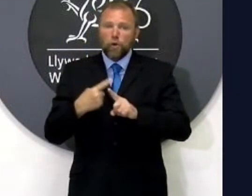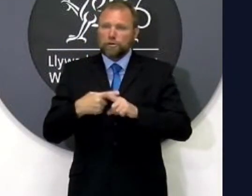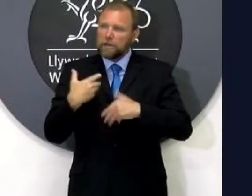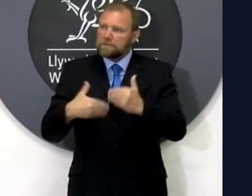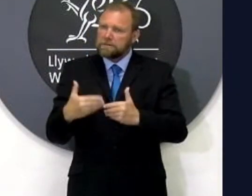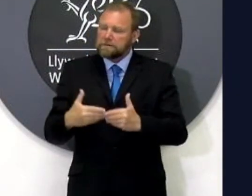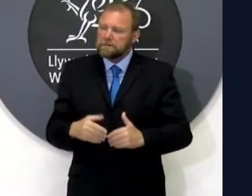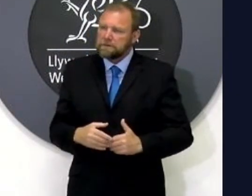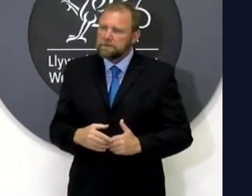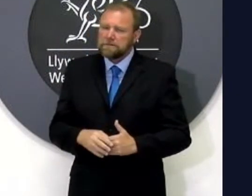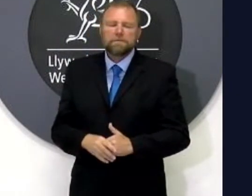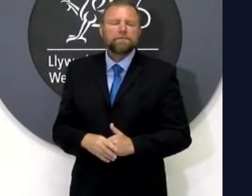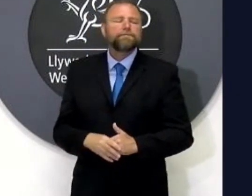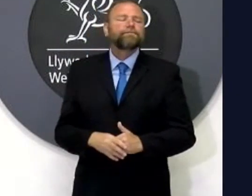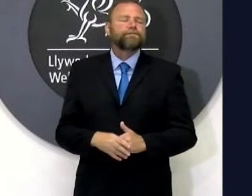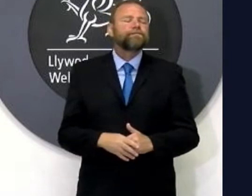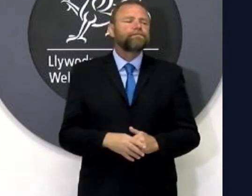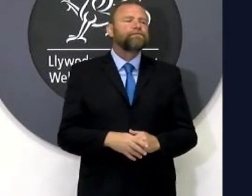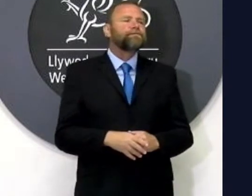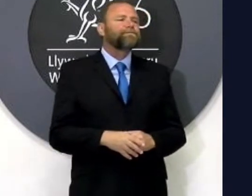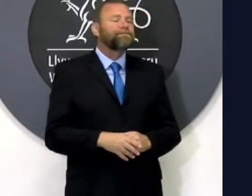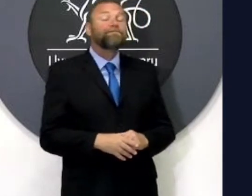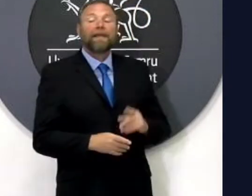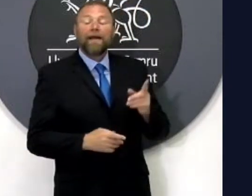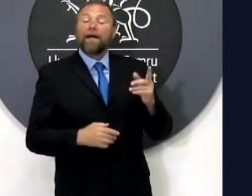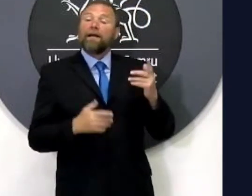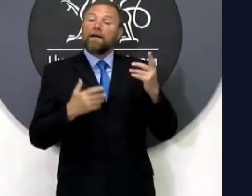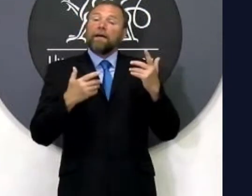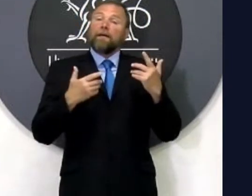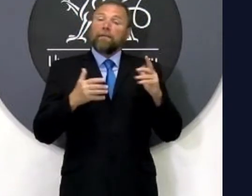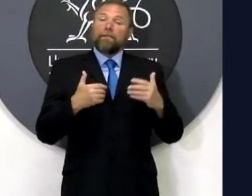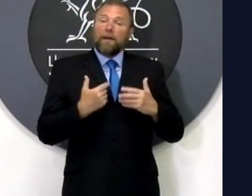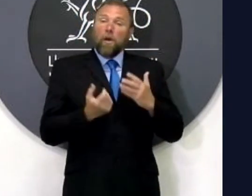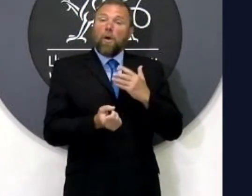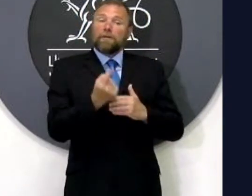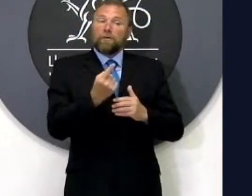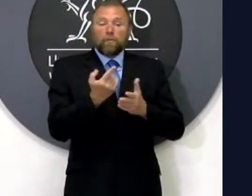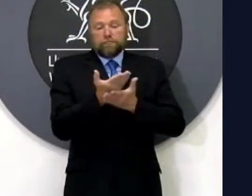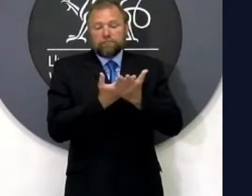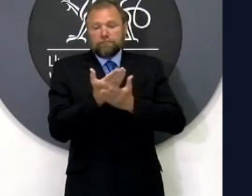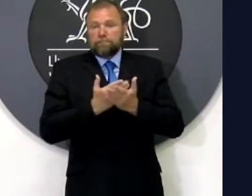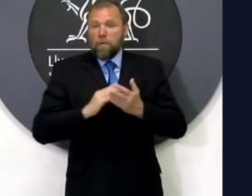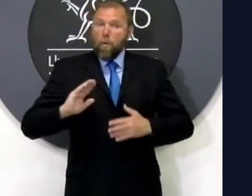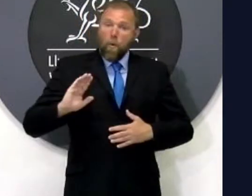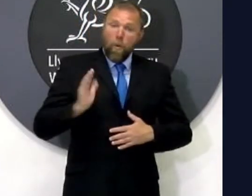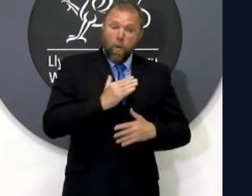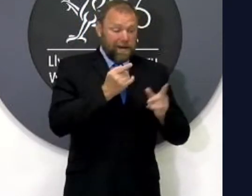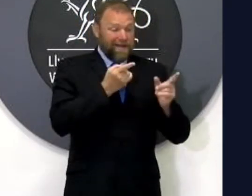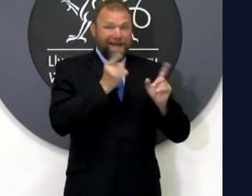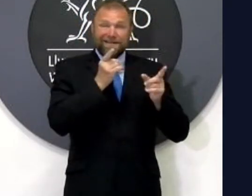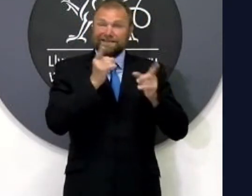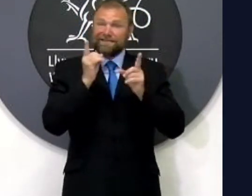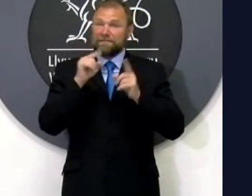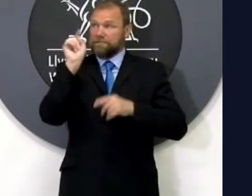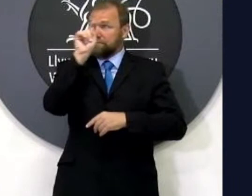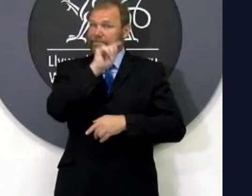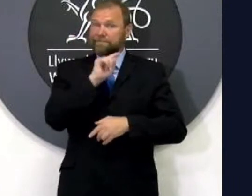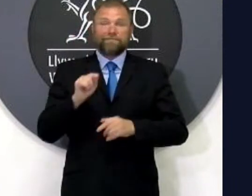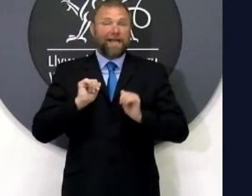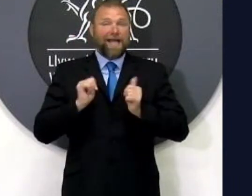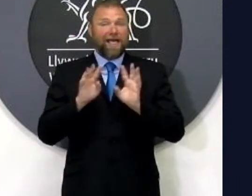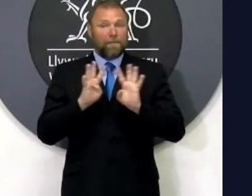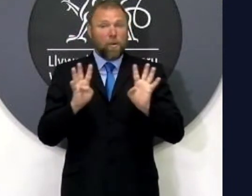Thanks very much, Rob. I did have the opportunity to speak to all of the heads of the health boards last week. My message